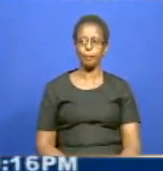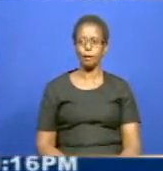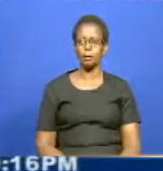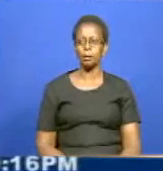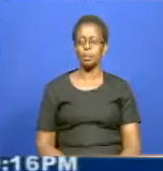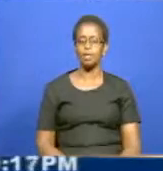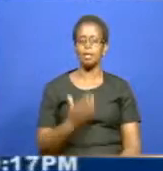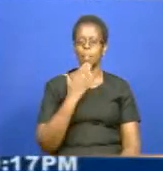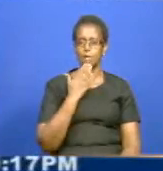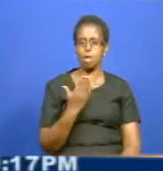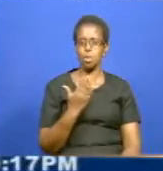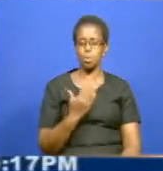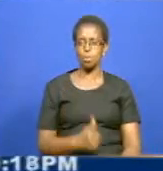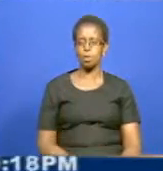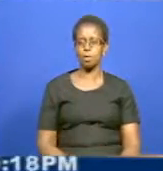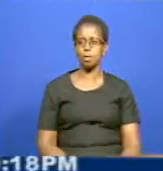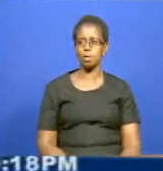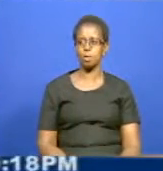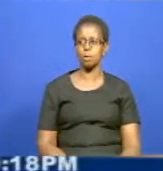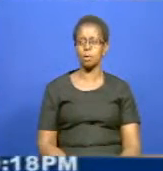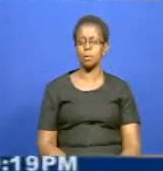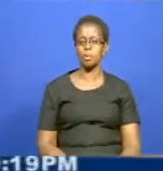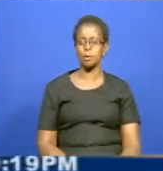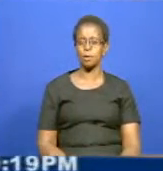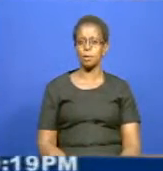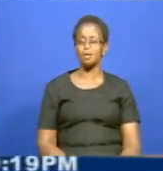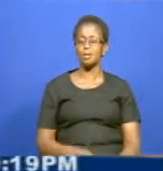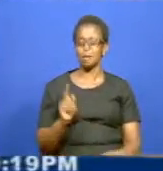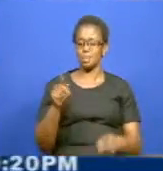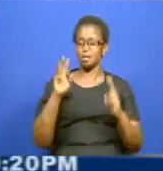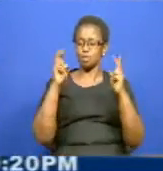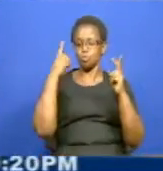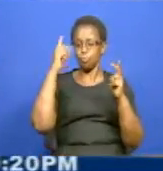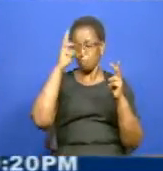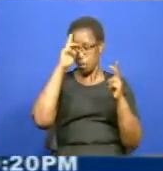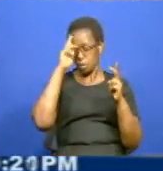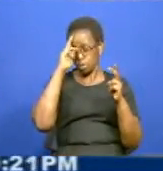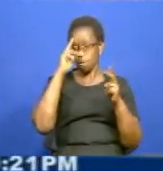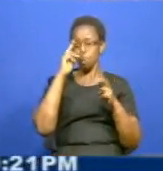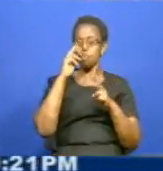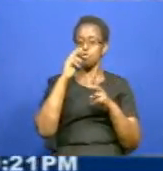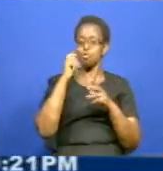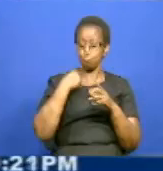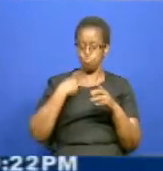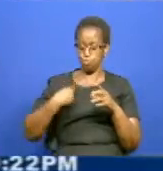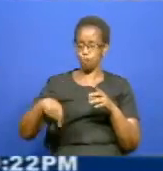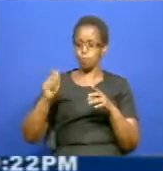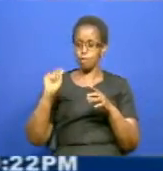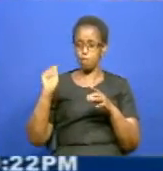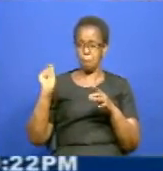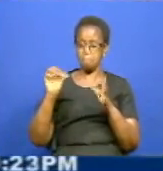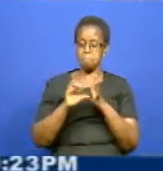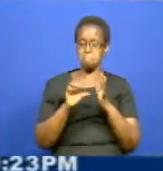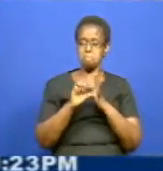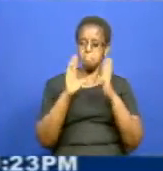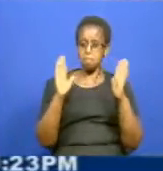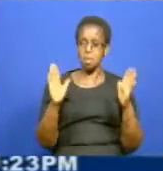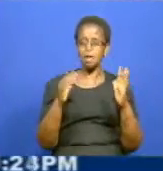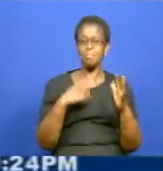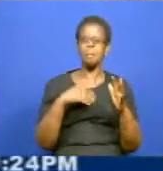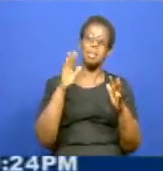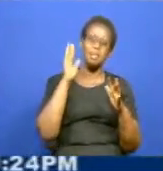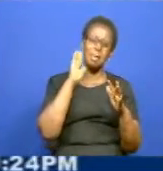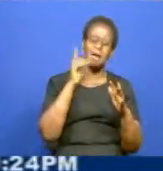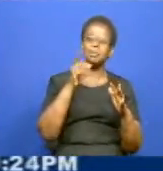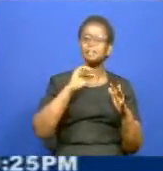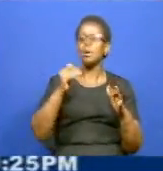The issue of police uniform is becoming a problem, Mr. Speaker. I'm hearing that in town now everybody can buy, and